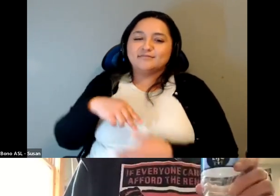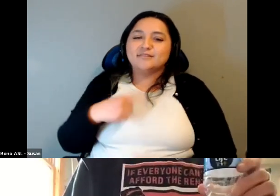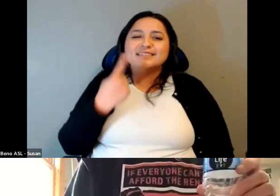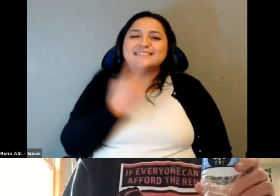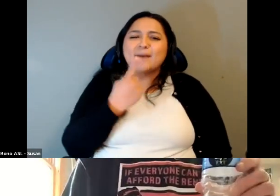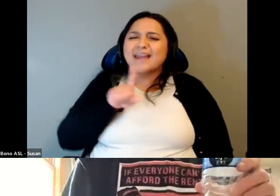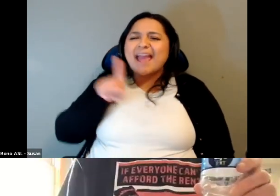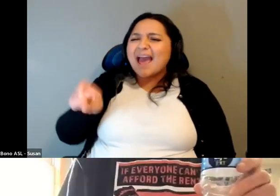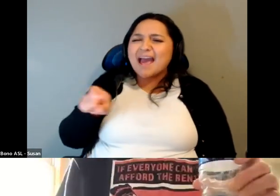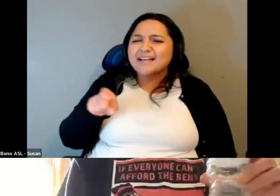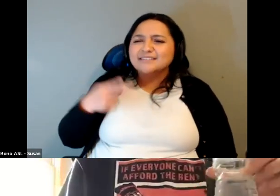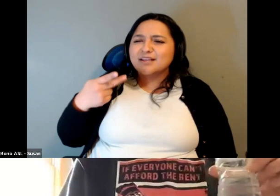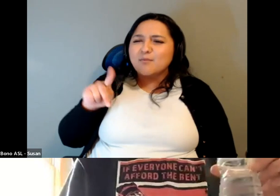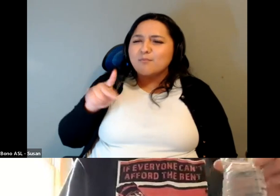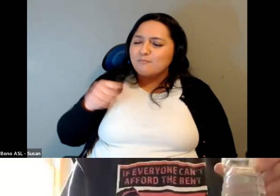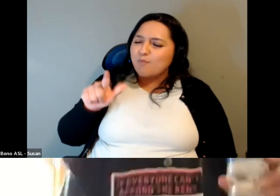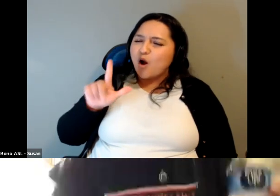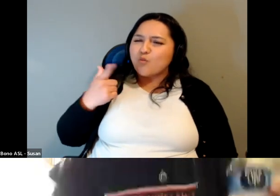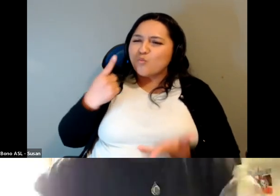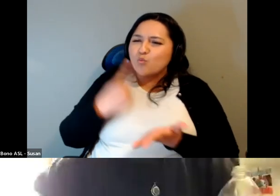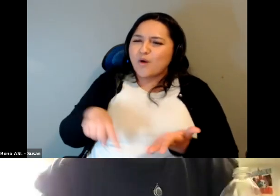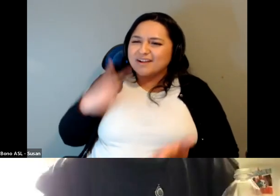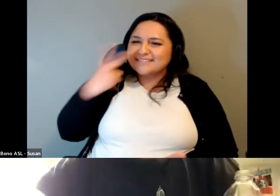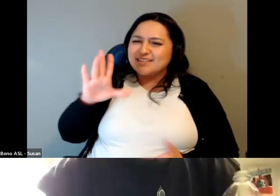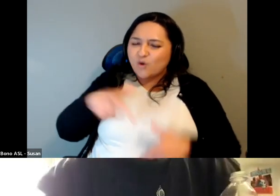was, what's on the bottom of your shirt?